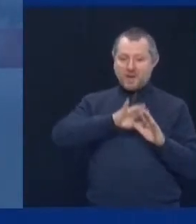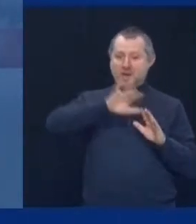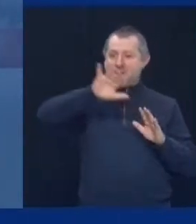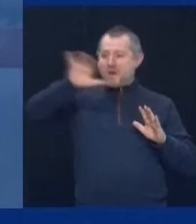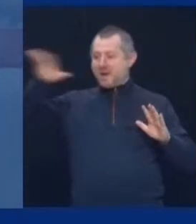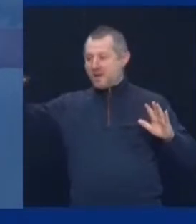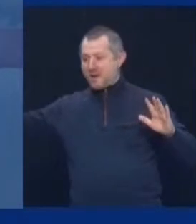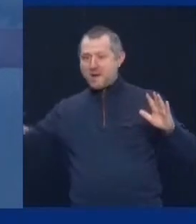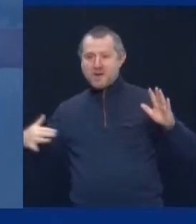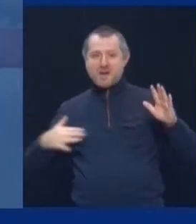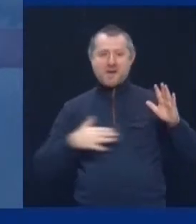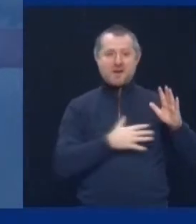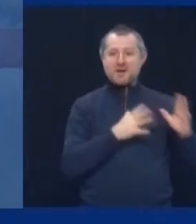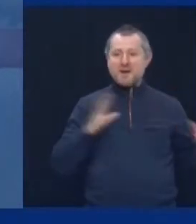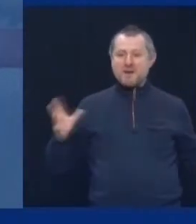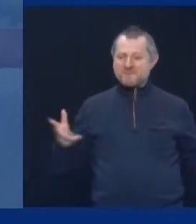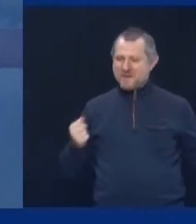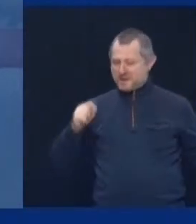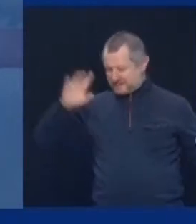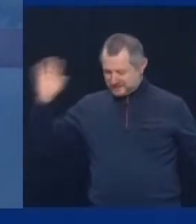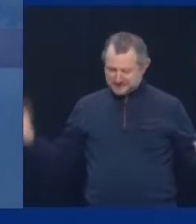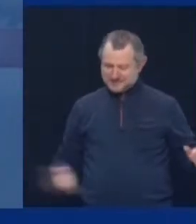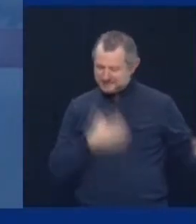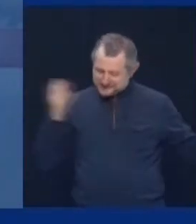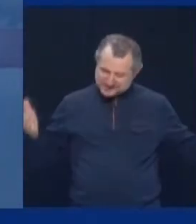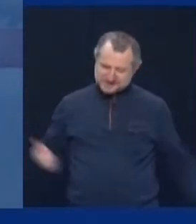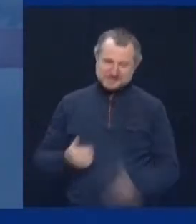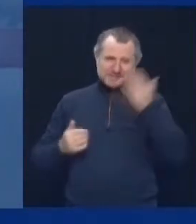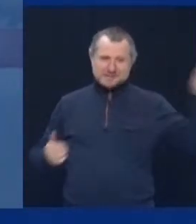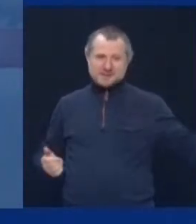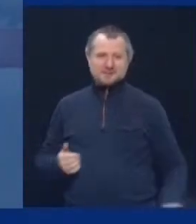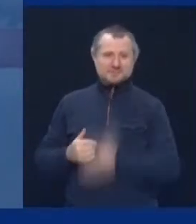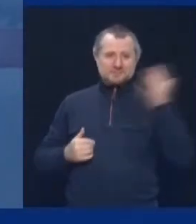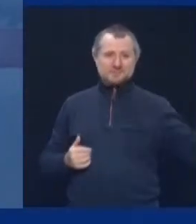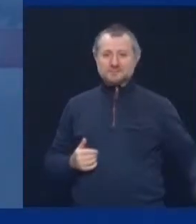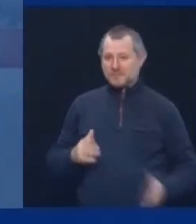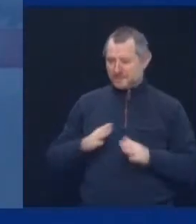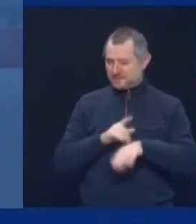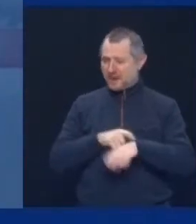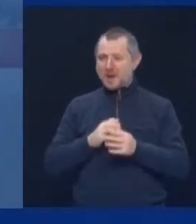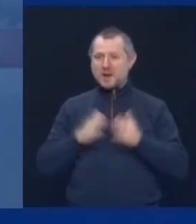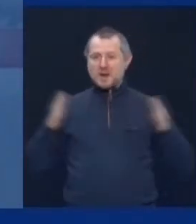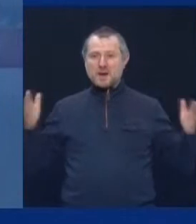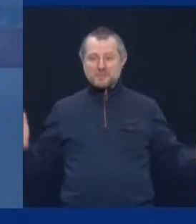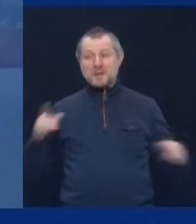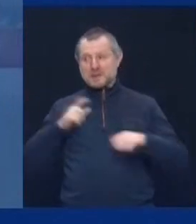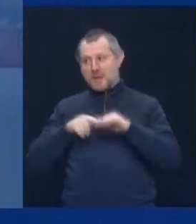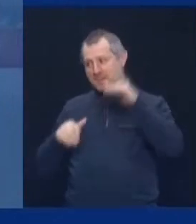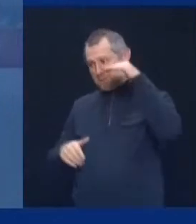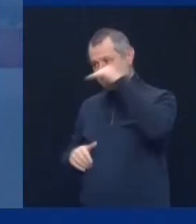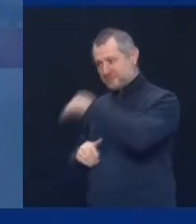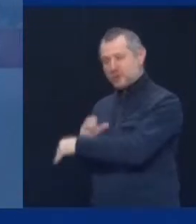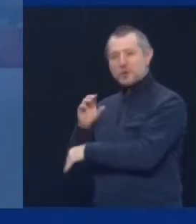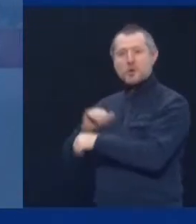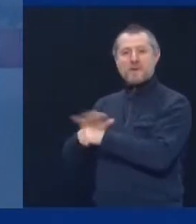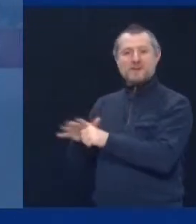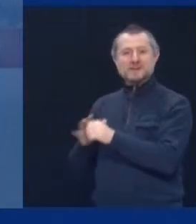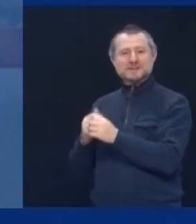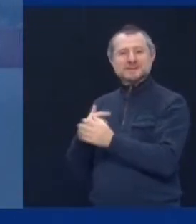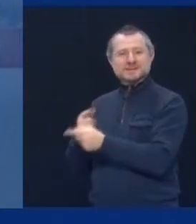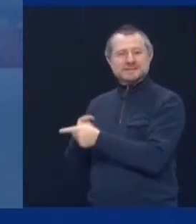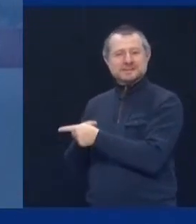as we can. That will start to bring the COVID rate down. But it's just